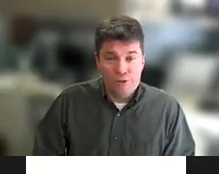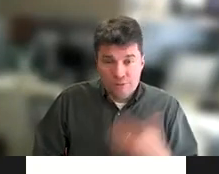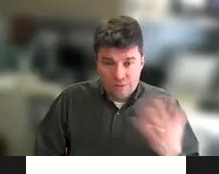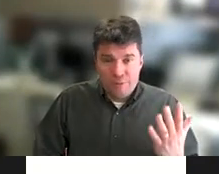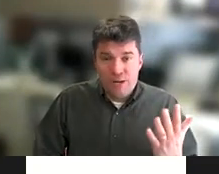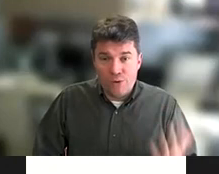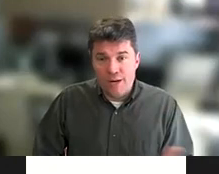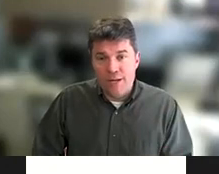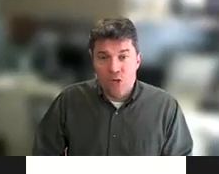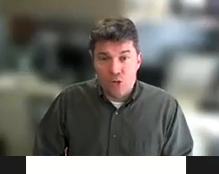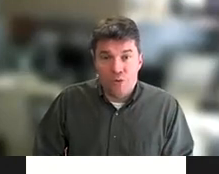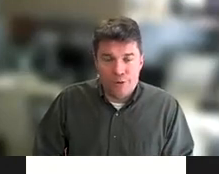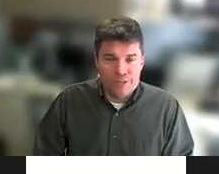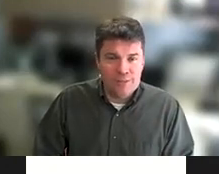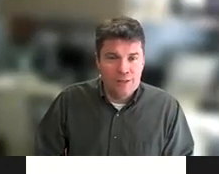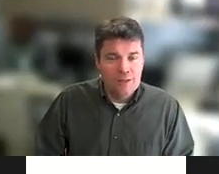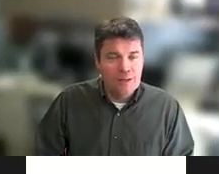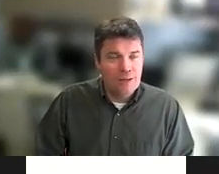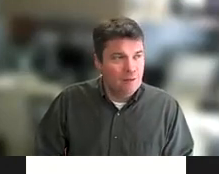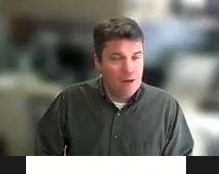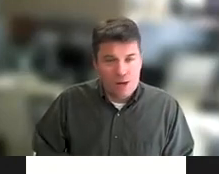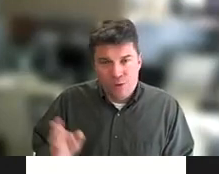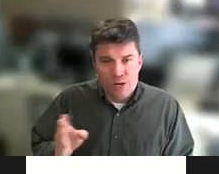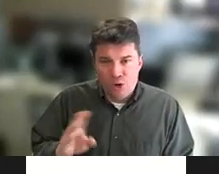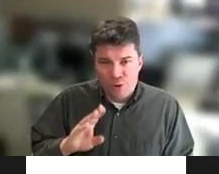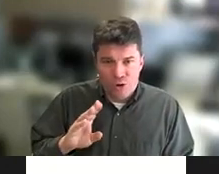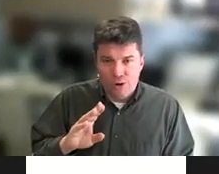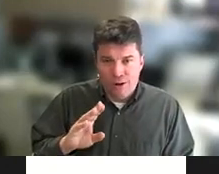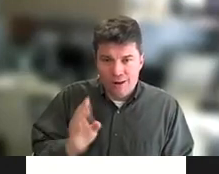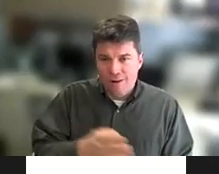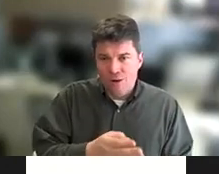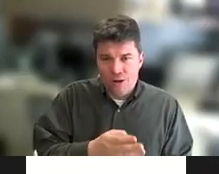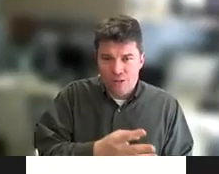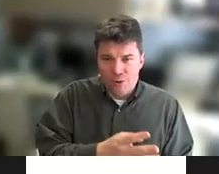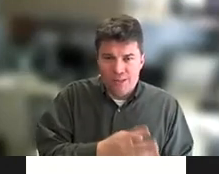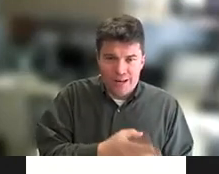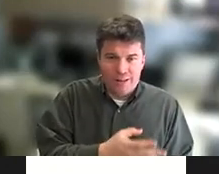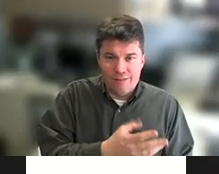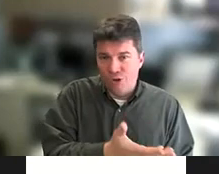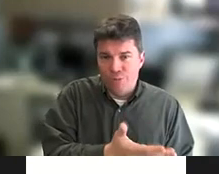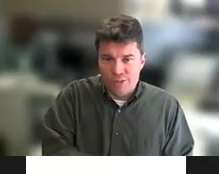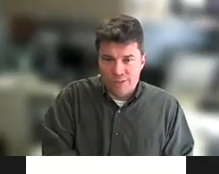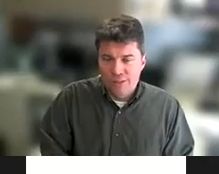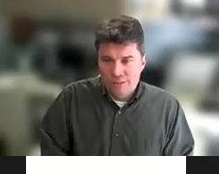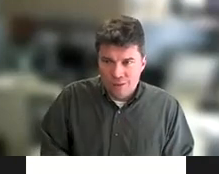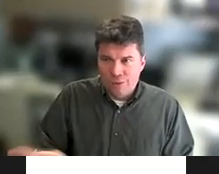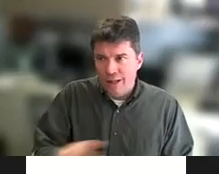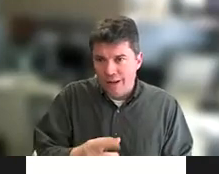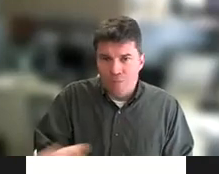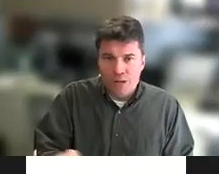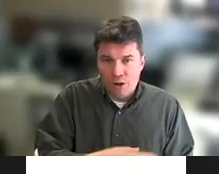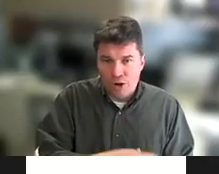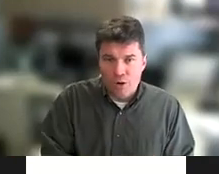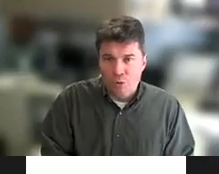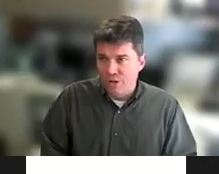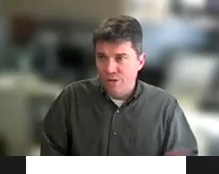an interpreter, speak directly to the person, not to the interpreter or talk to the person like it's a third person.